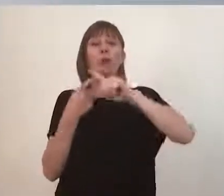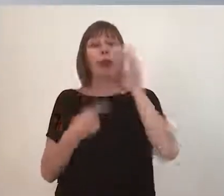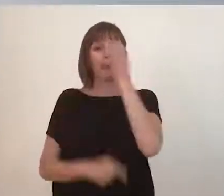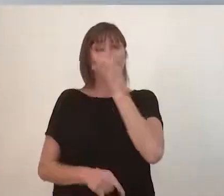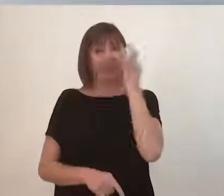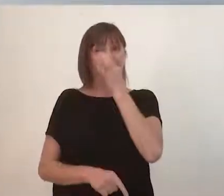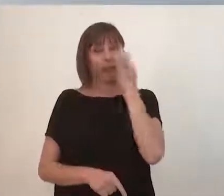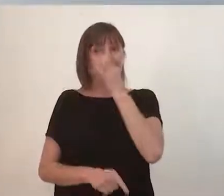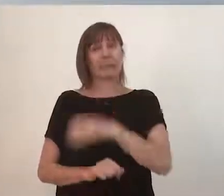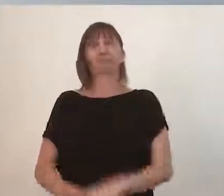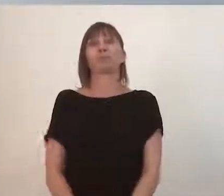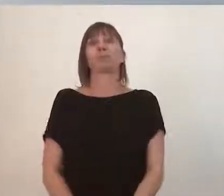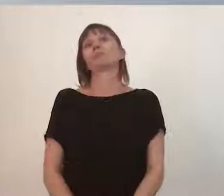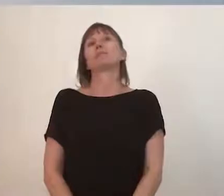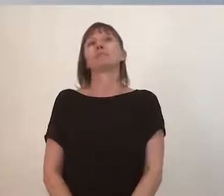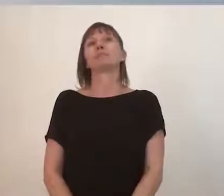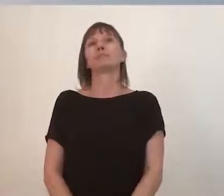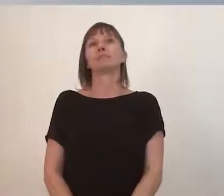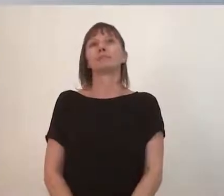lipstick.